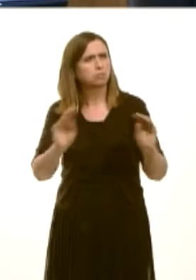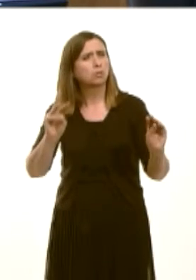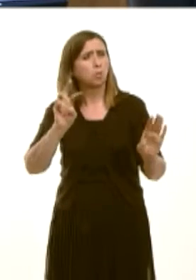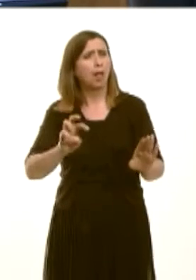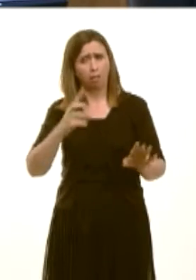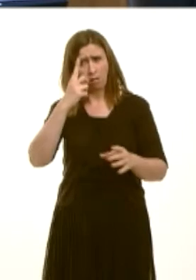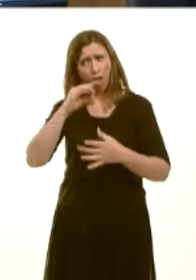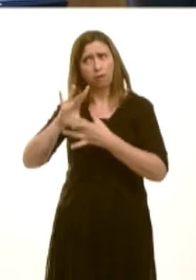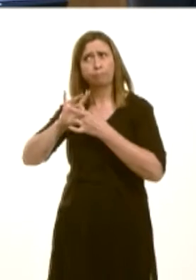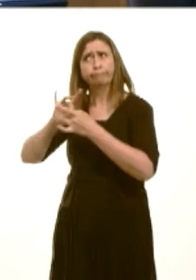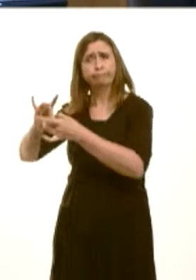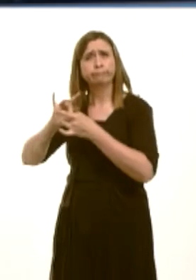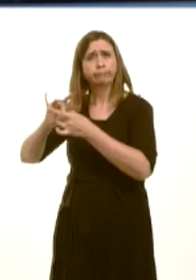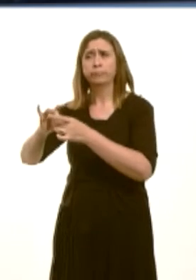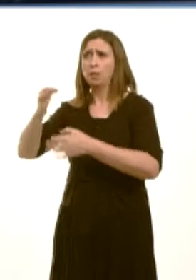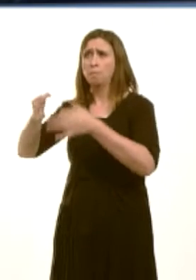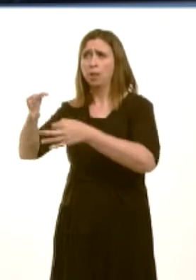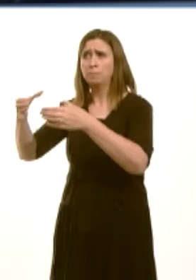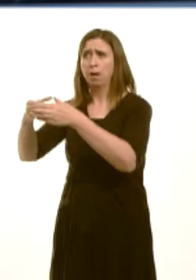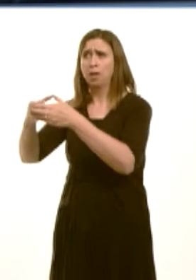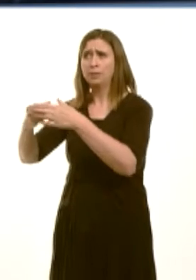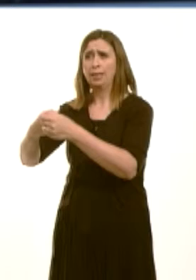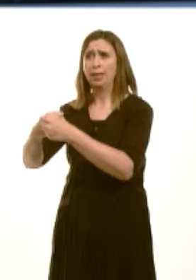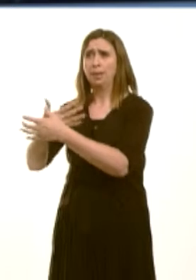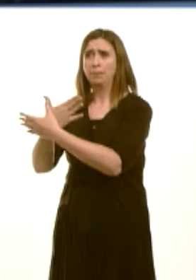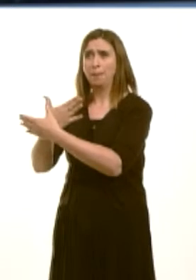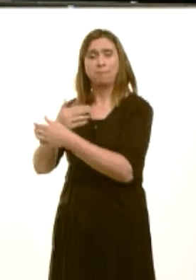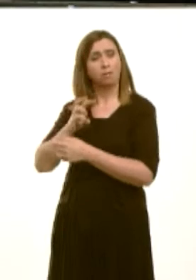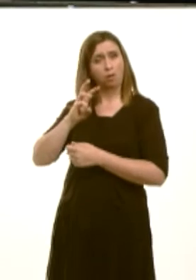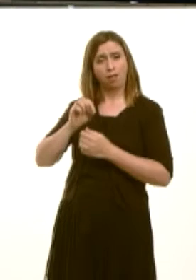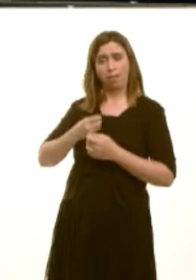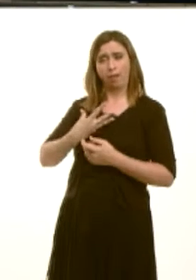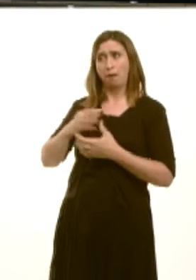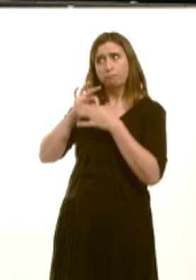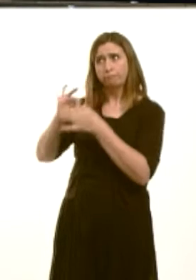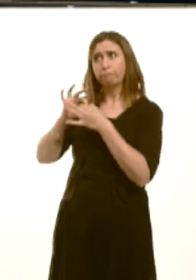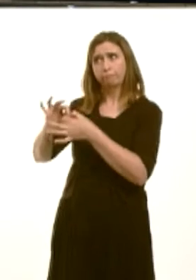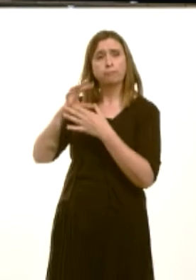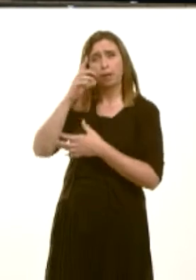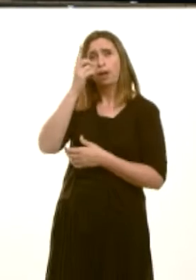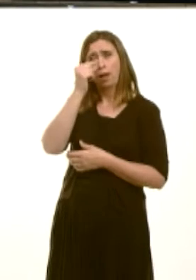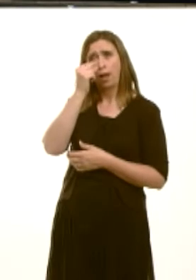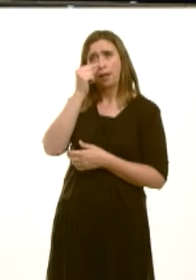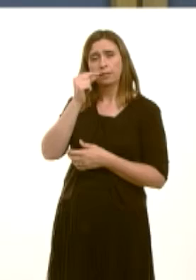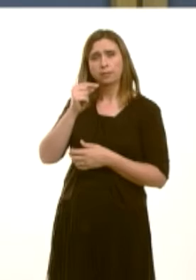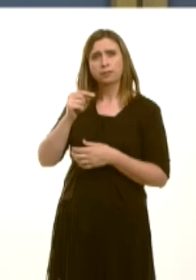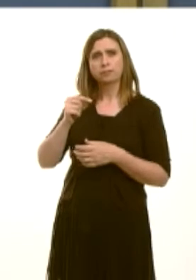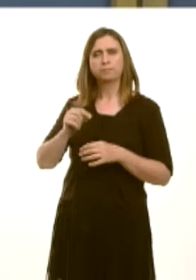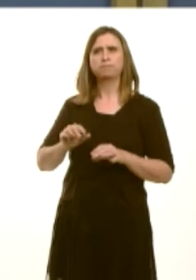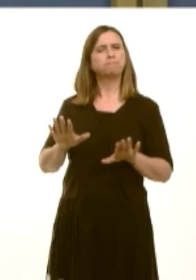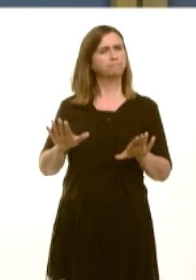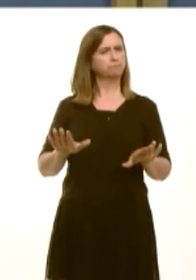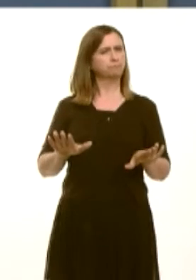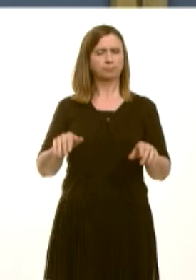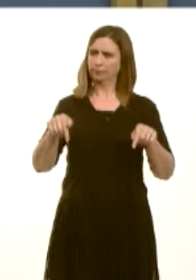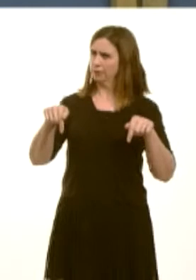possible to work on a cross-party basis in order to look for the best for the people of Wales. Can I just remind members that this is an opportunity to